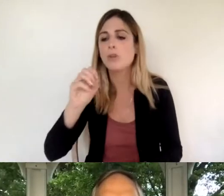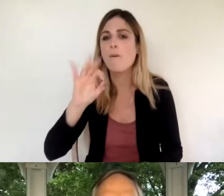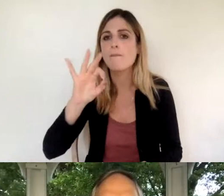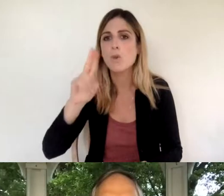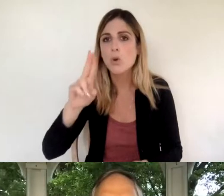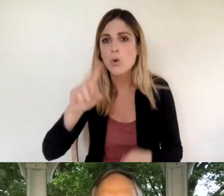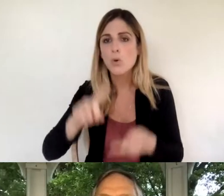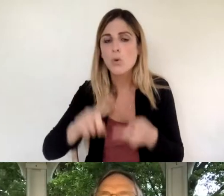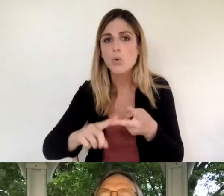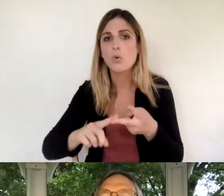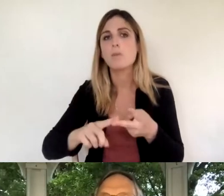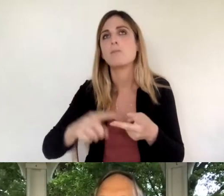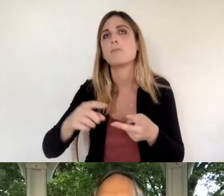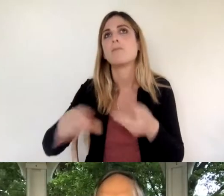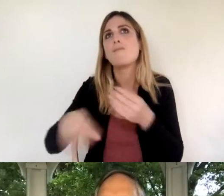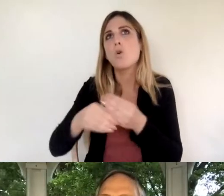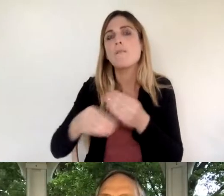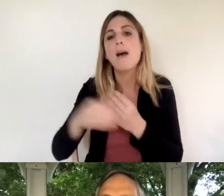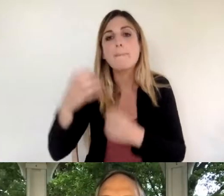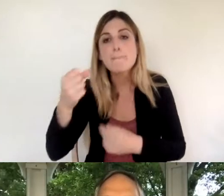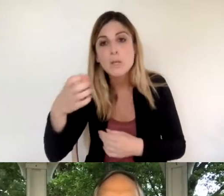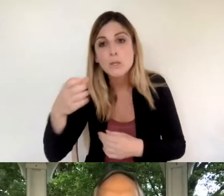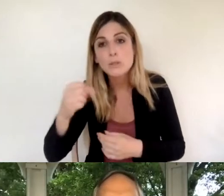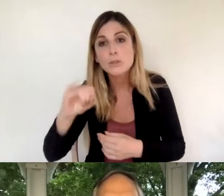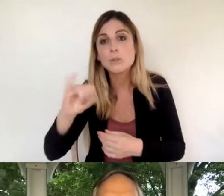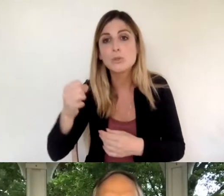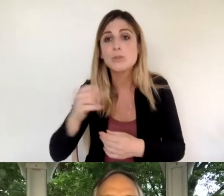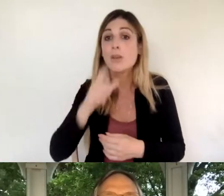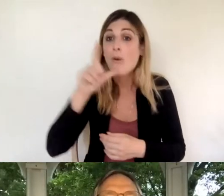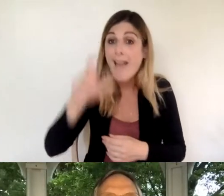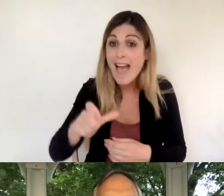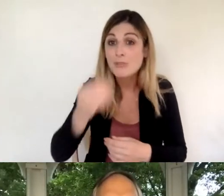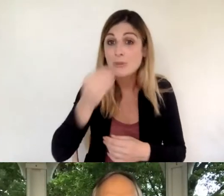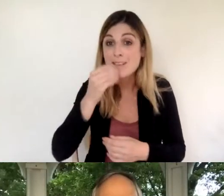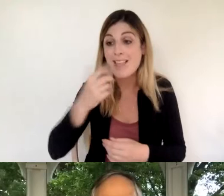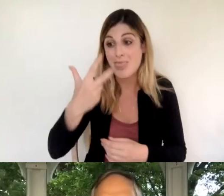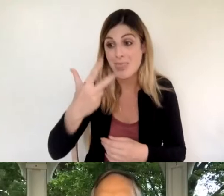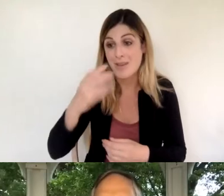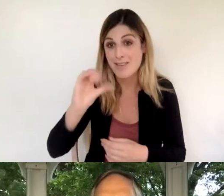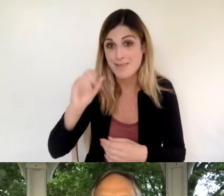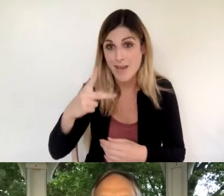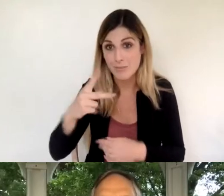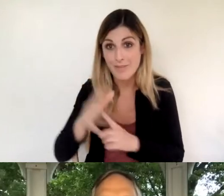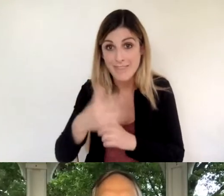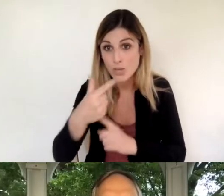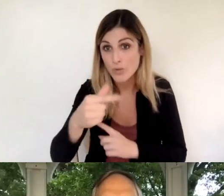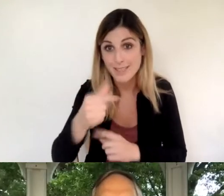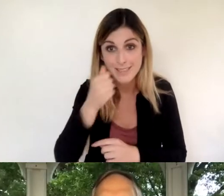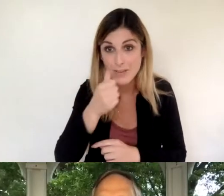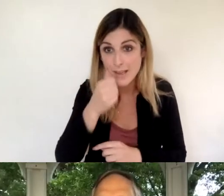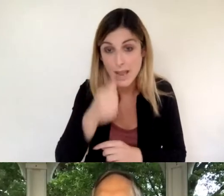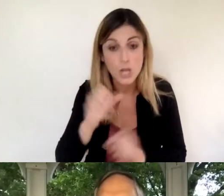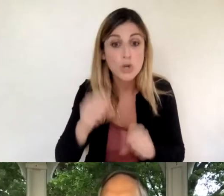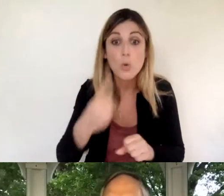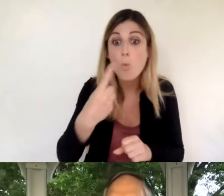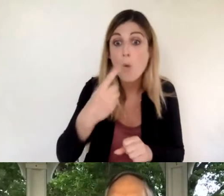beverages, milks and juices. So you don't have to have 3 cups of cruciferous vegetables every day. Just have 1 cup, then a cup of soy milk,